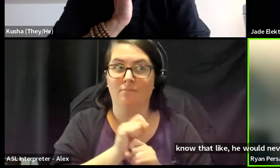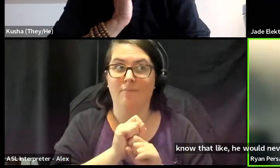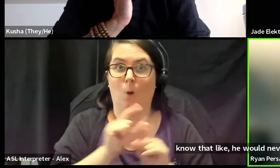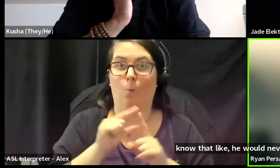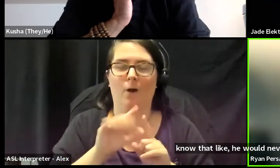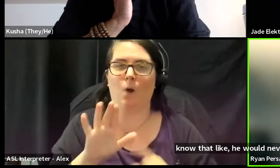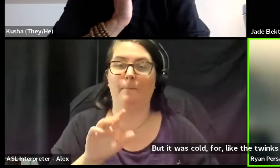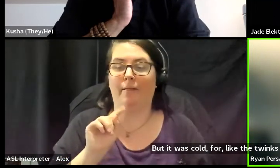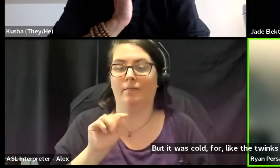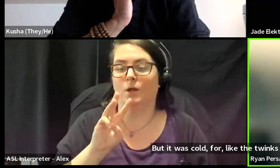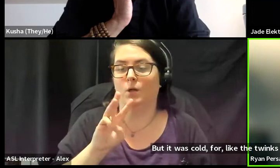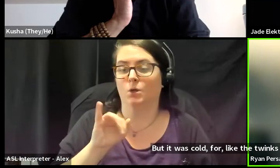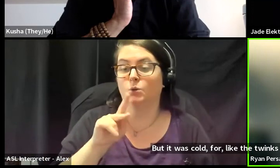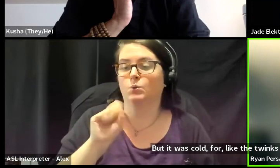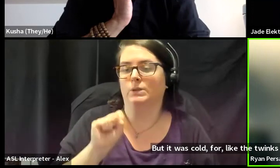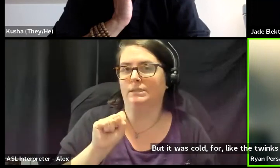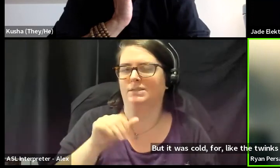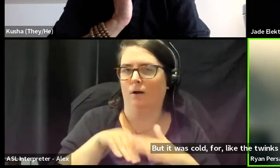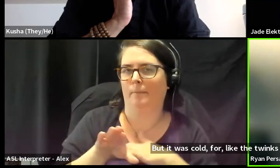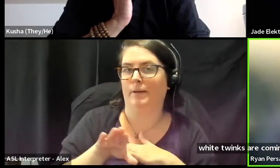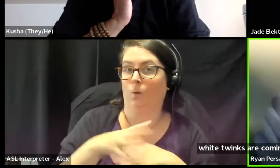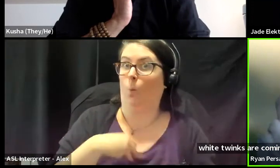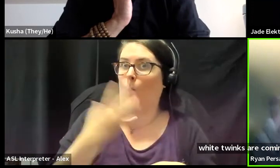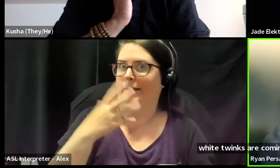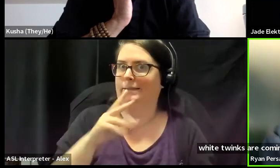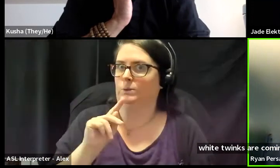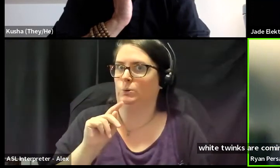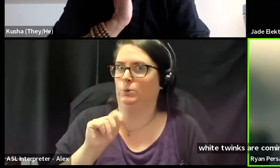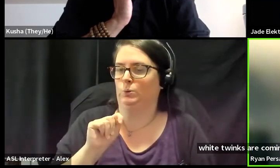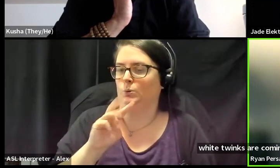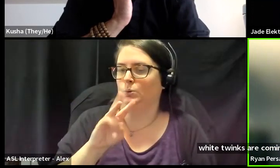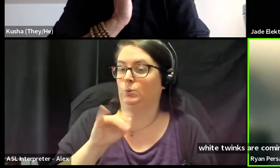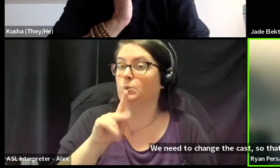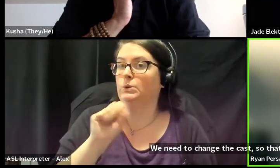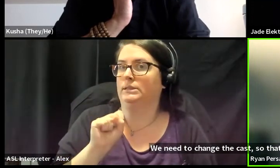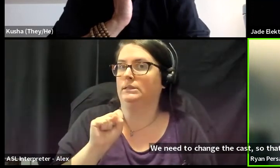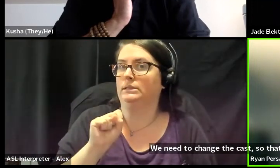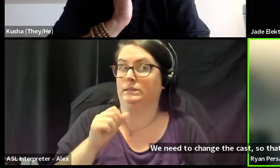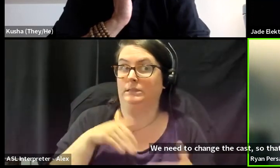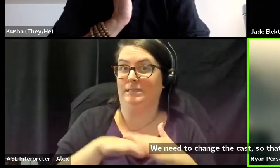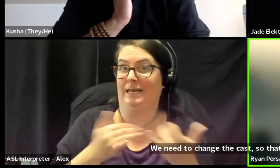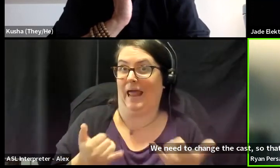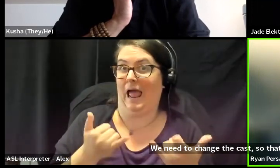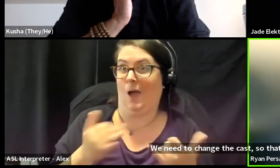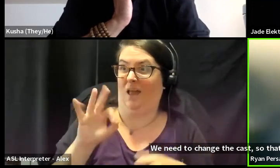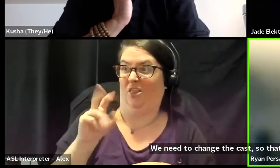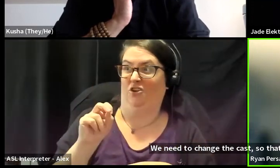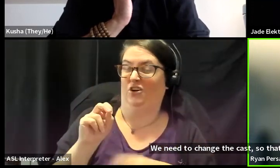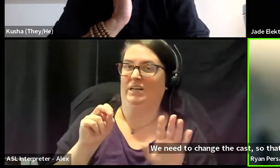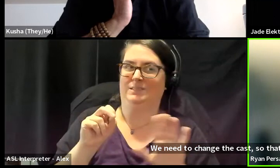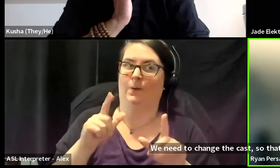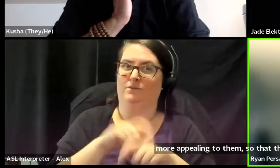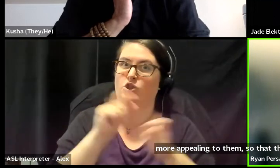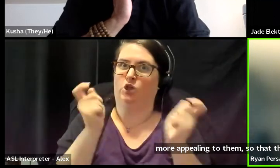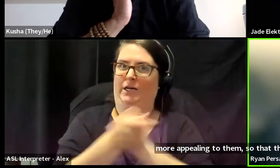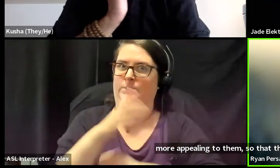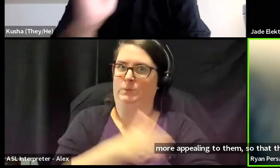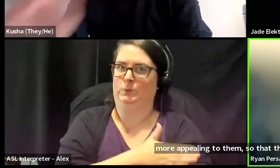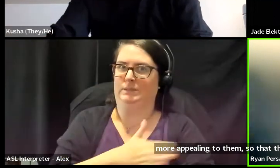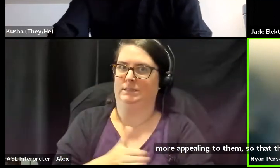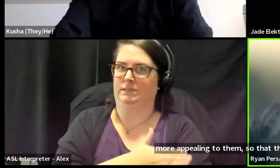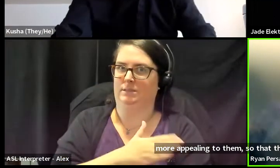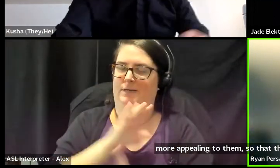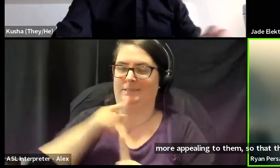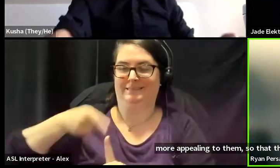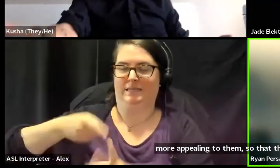in, we need to change the cast so that like, the sound is more appealing to them so that they'll spend more money. So it always came back to like money